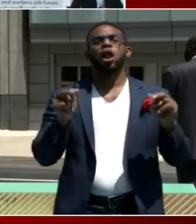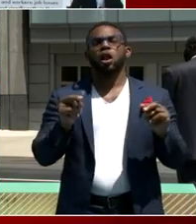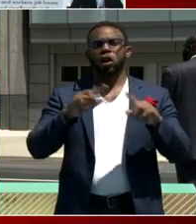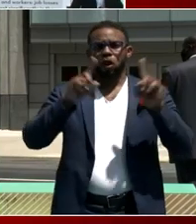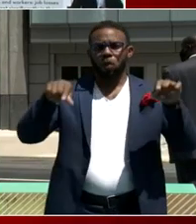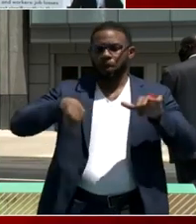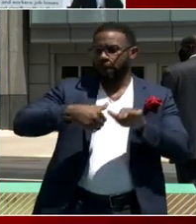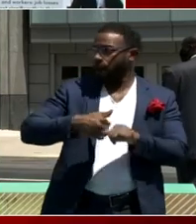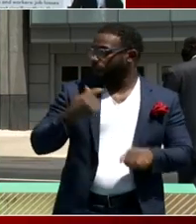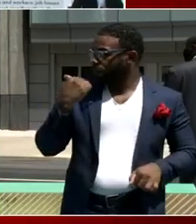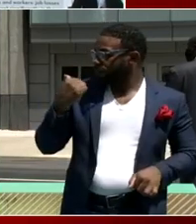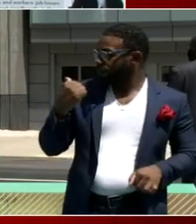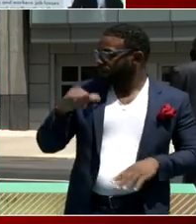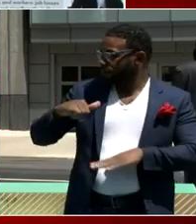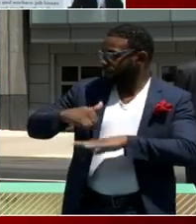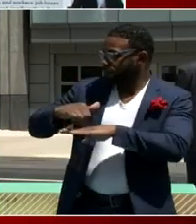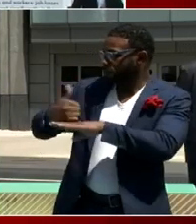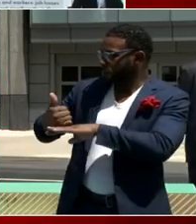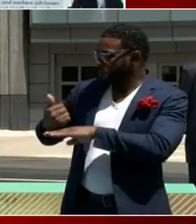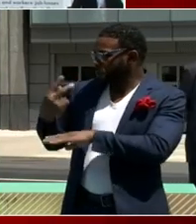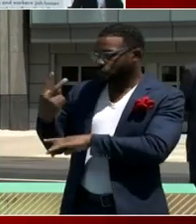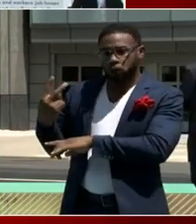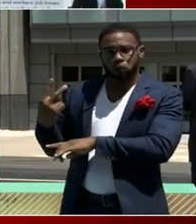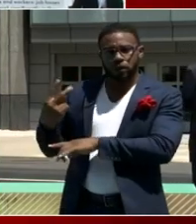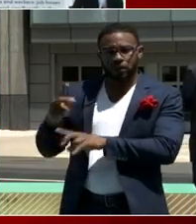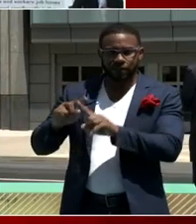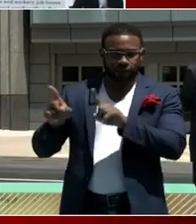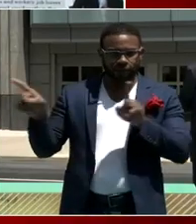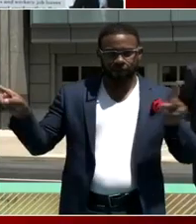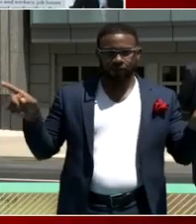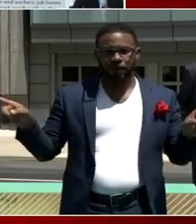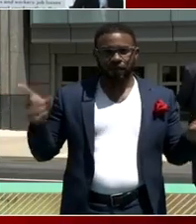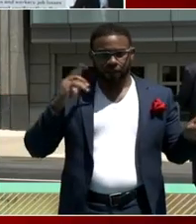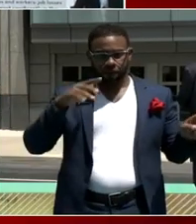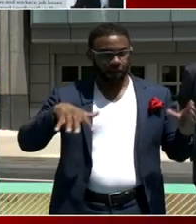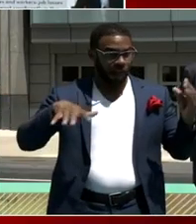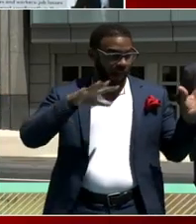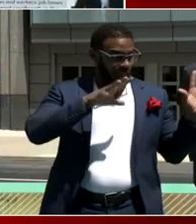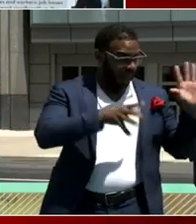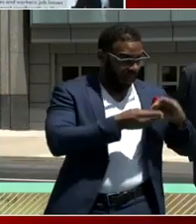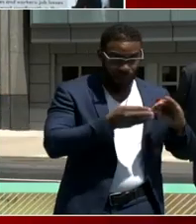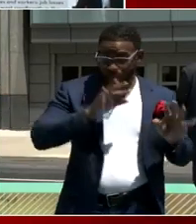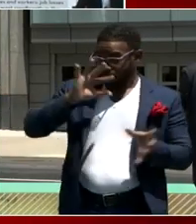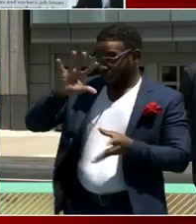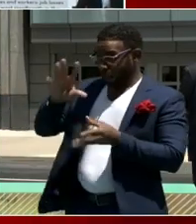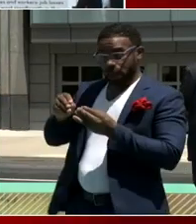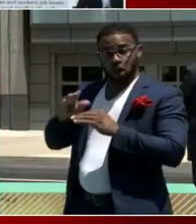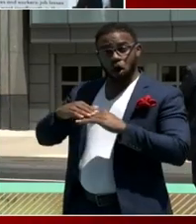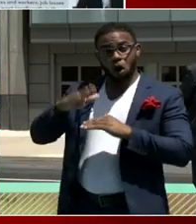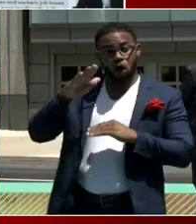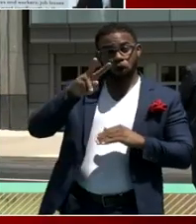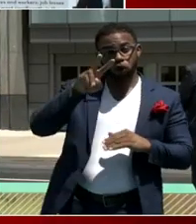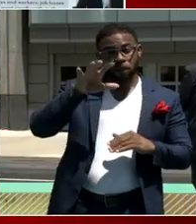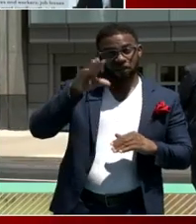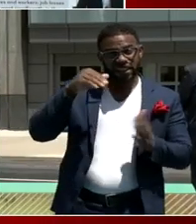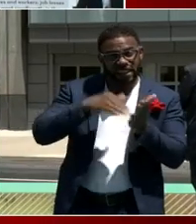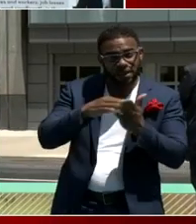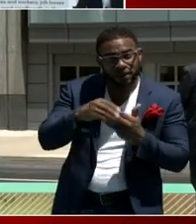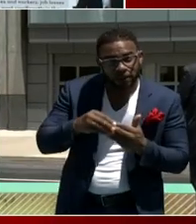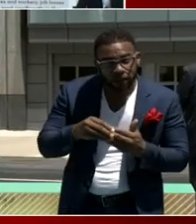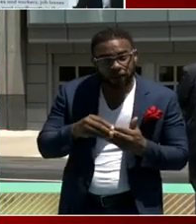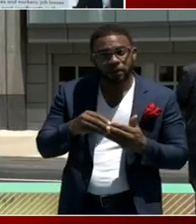boards behind us. There's 2 boards here. They're different. And if you add them up, they tally up to over $250